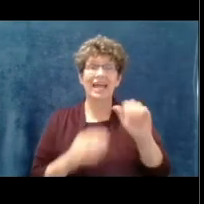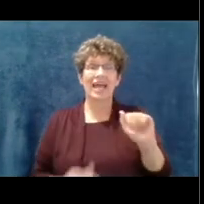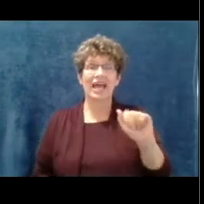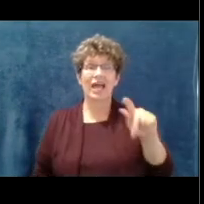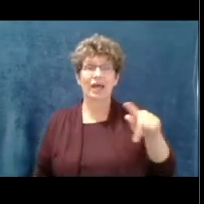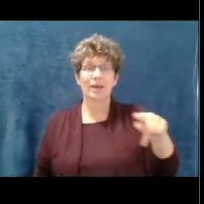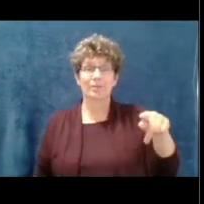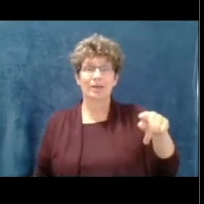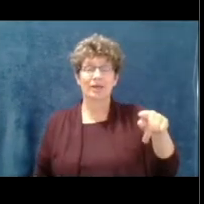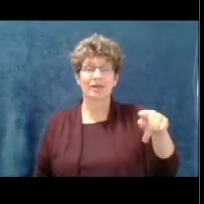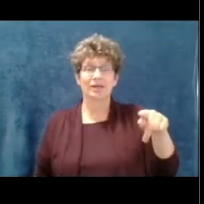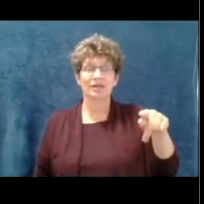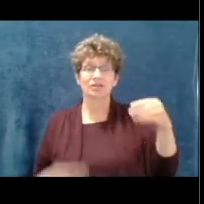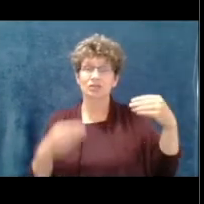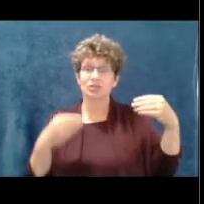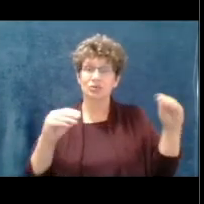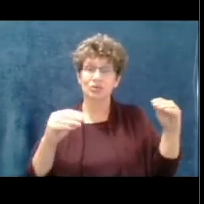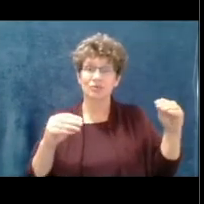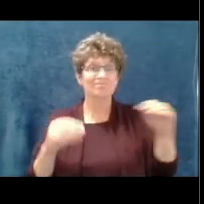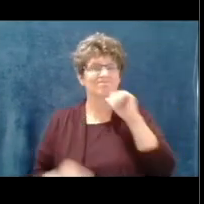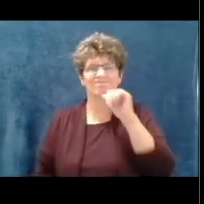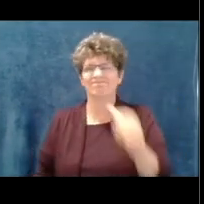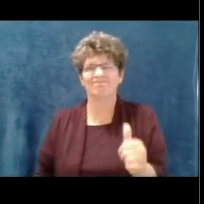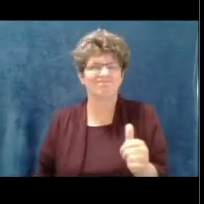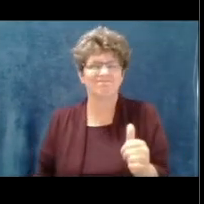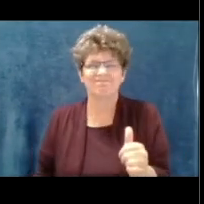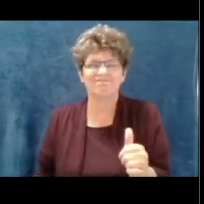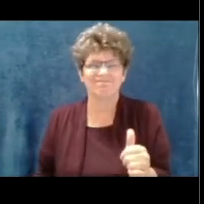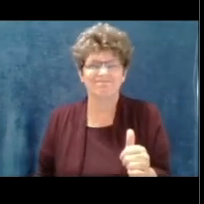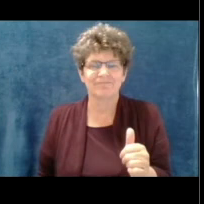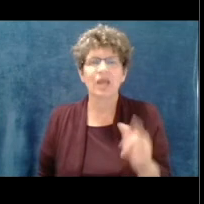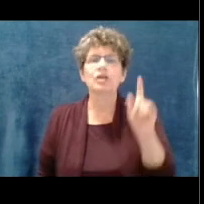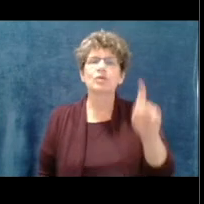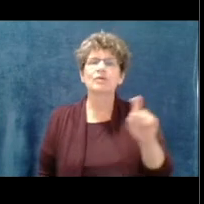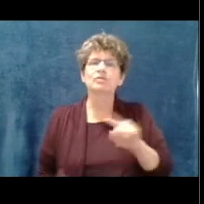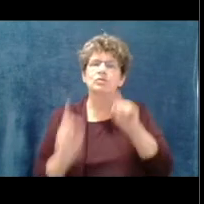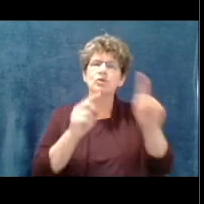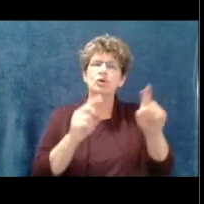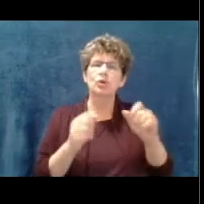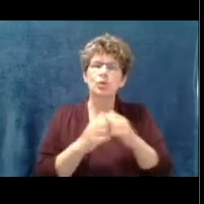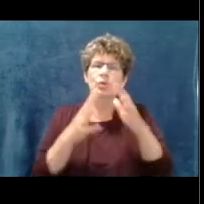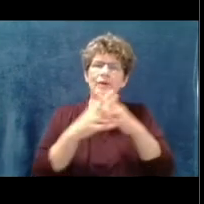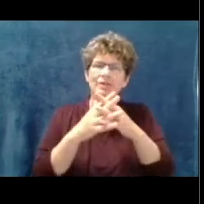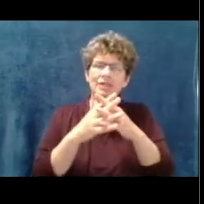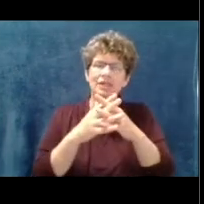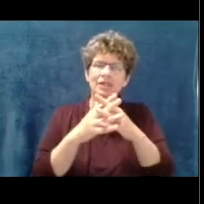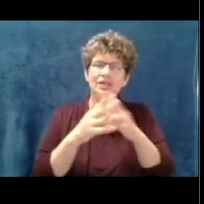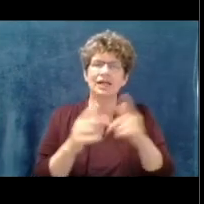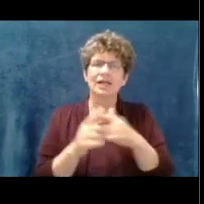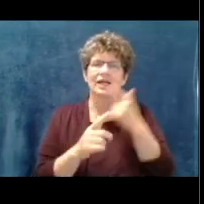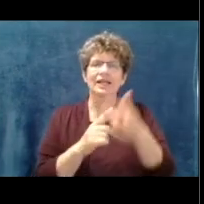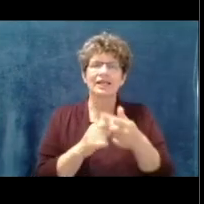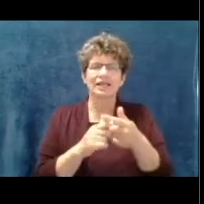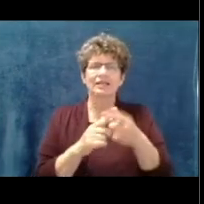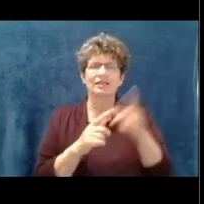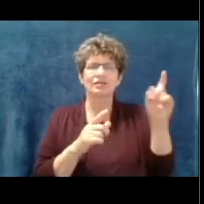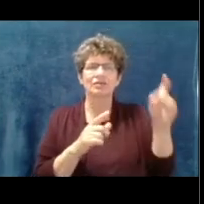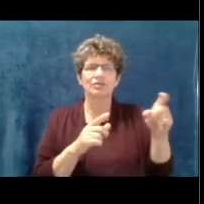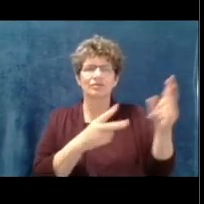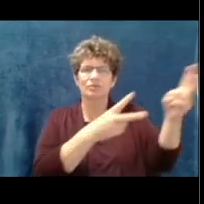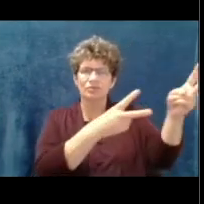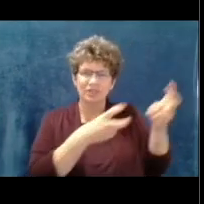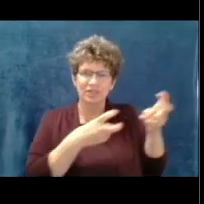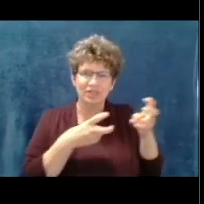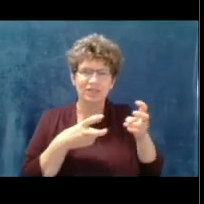have to download directly from the website, and it's a little bit tricky. It's one of those things where you load it onto the home screen. So it might require a little bit of help